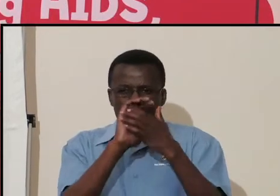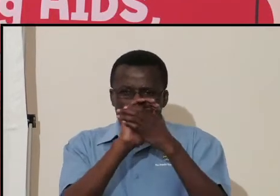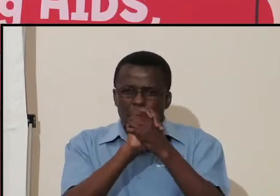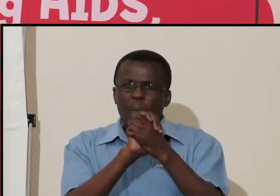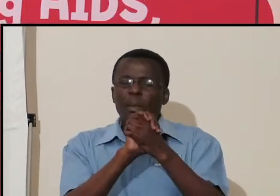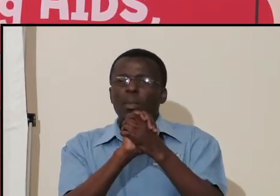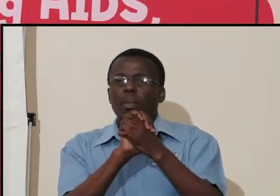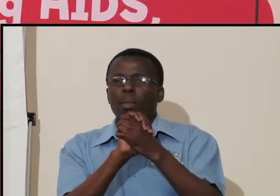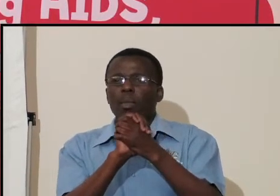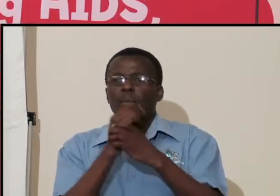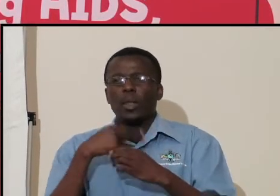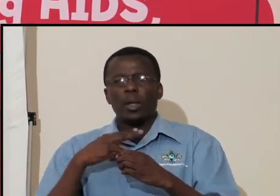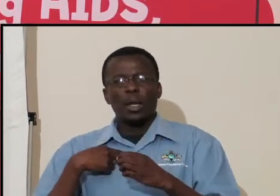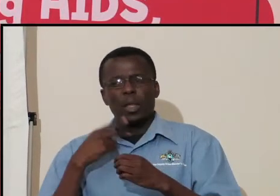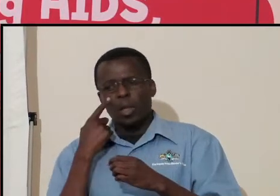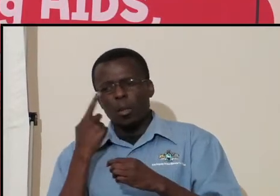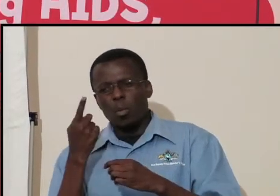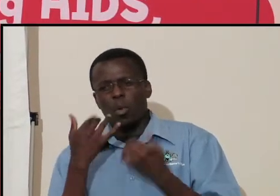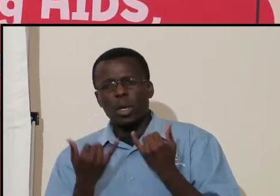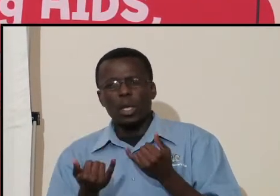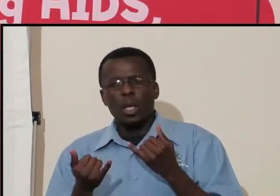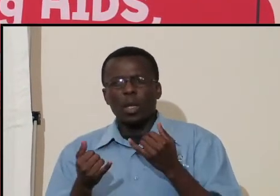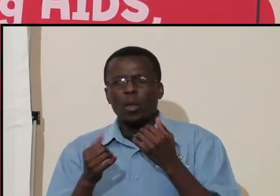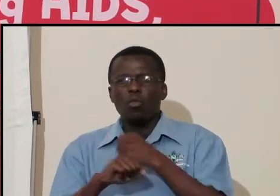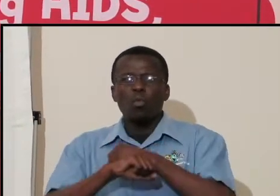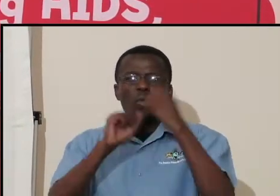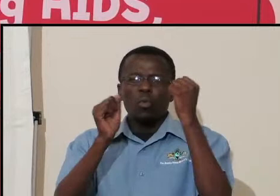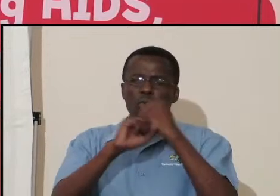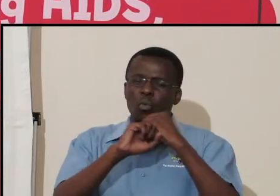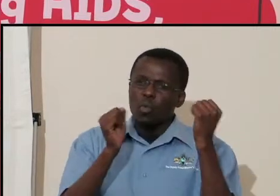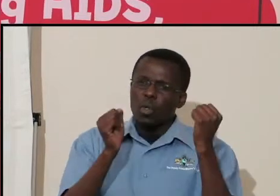achieved with the partners.